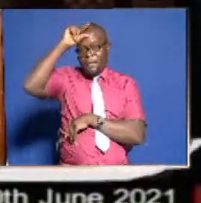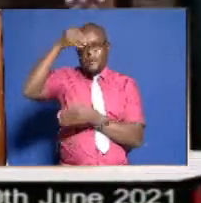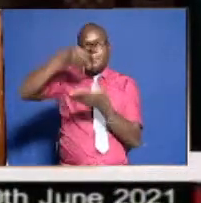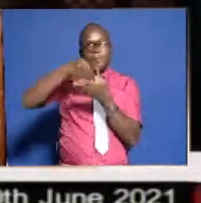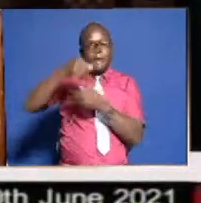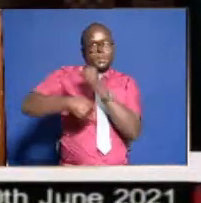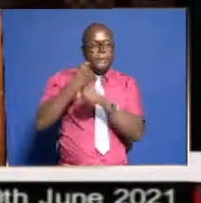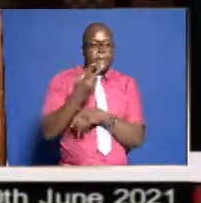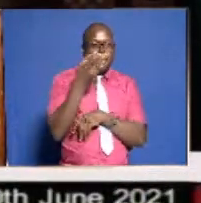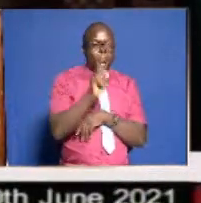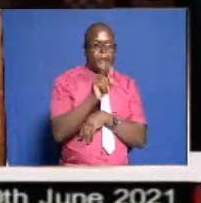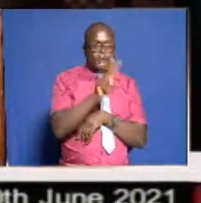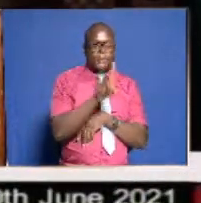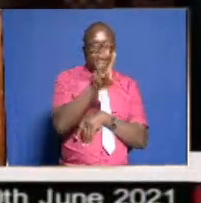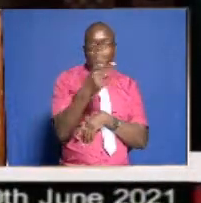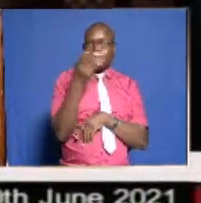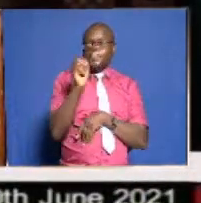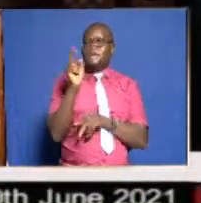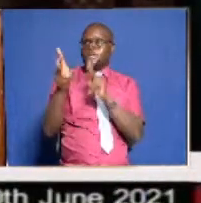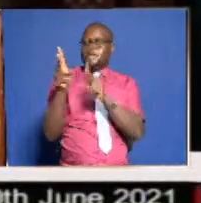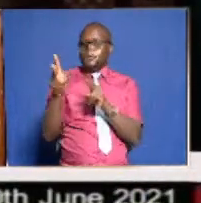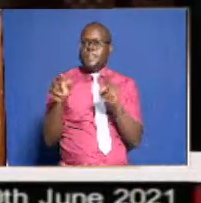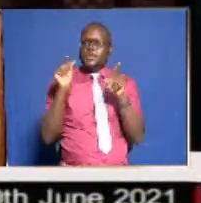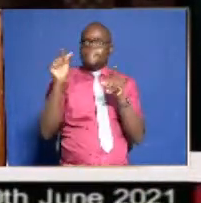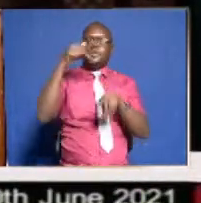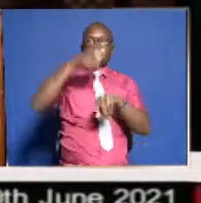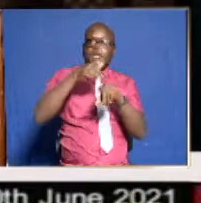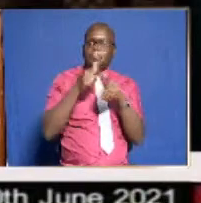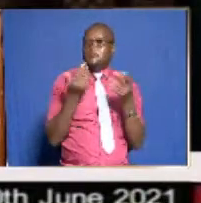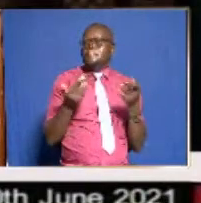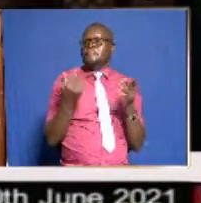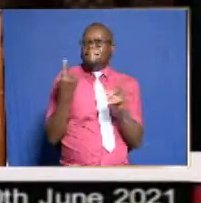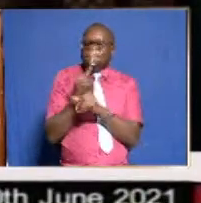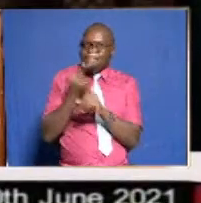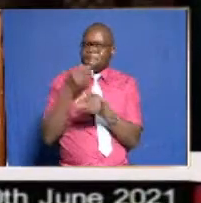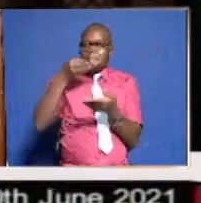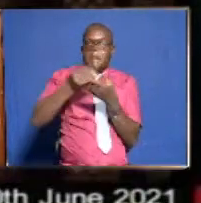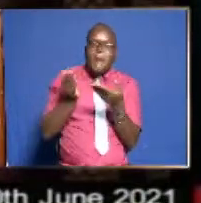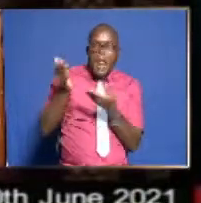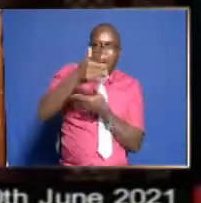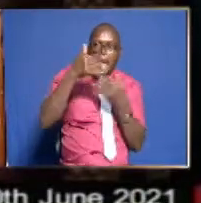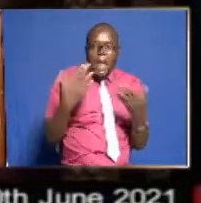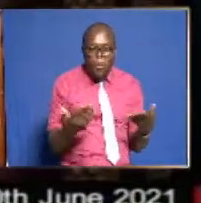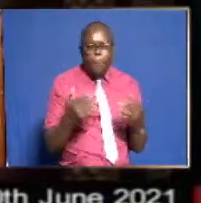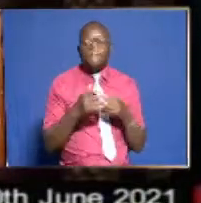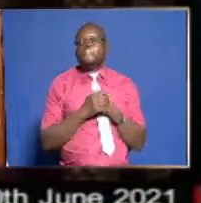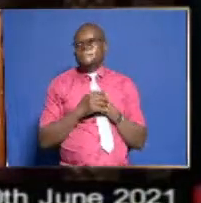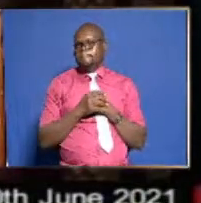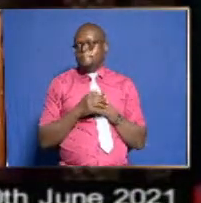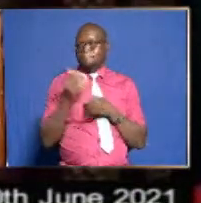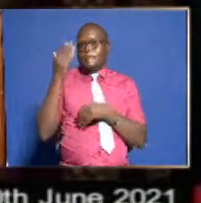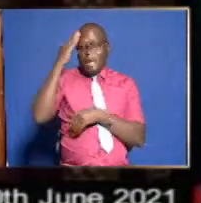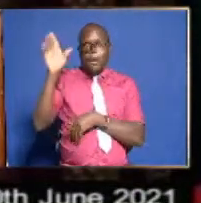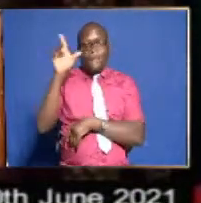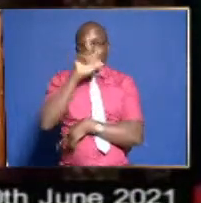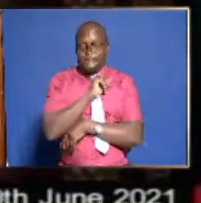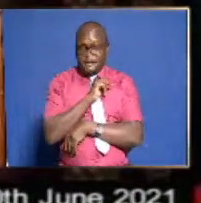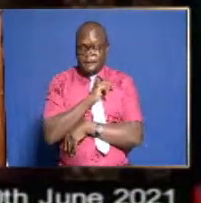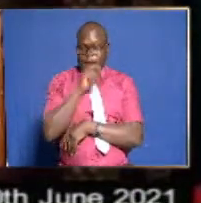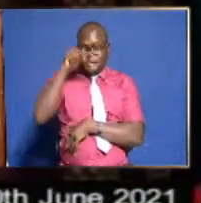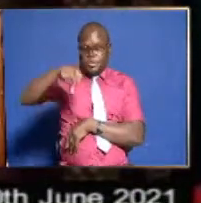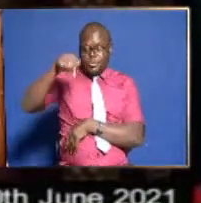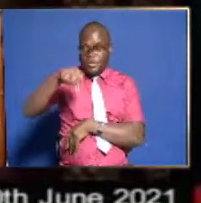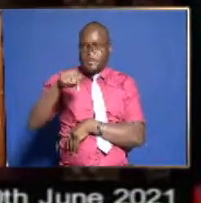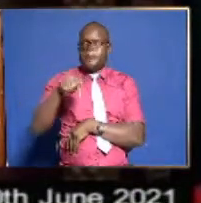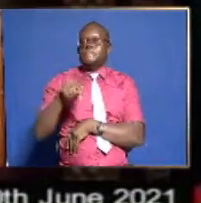year 2021-22 and the medium term and the revenue raising measures. And as you know, honourable members, today's